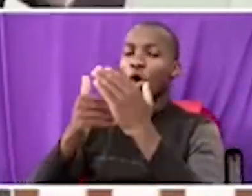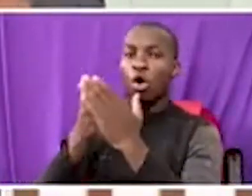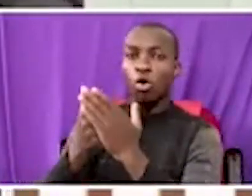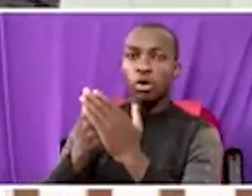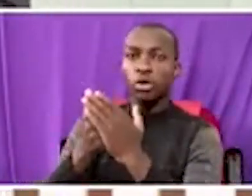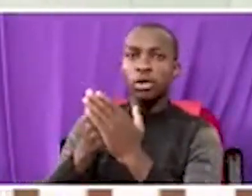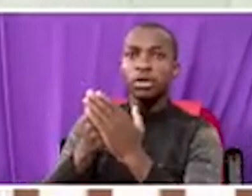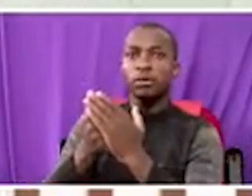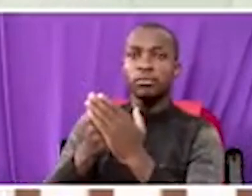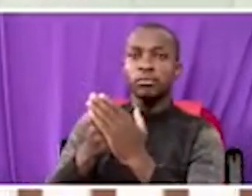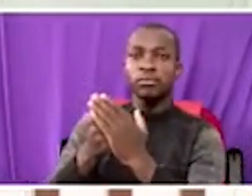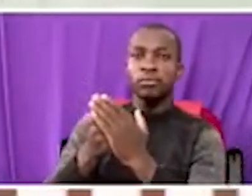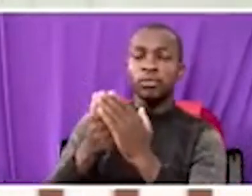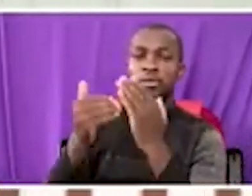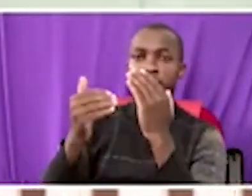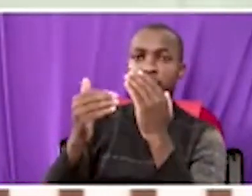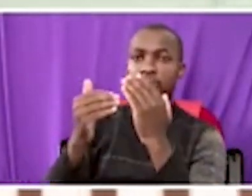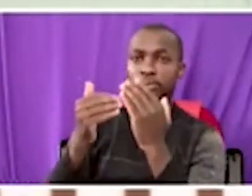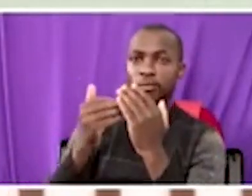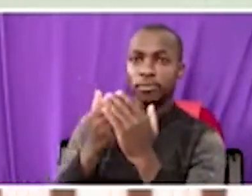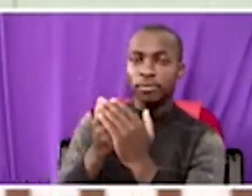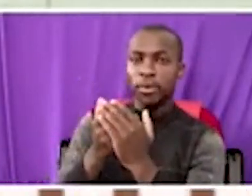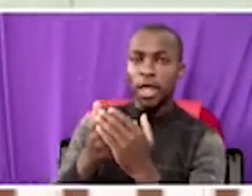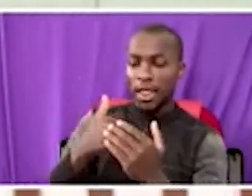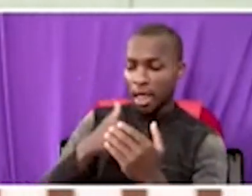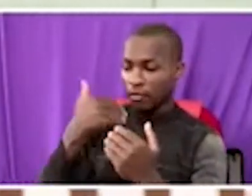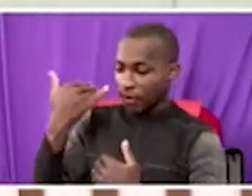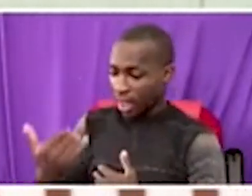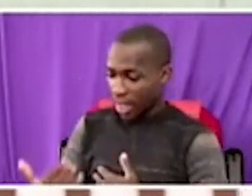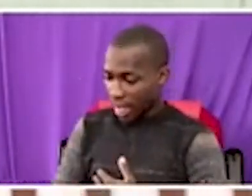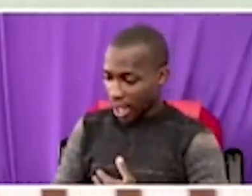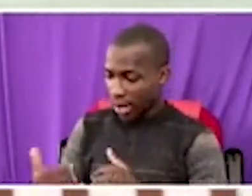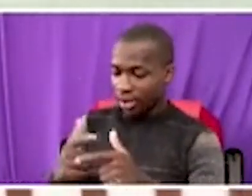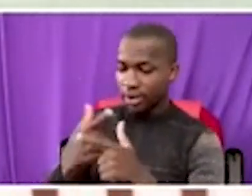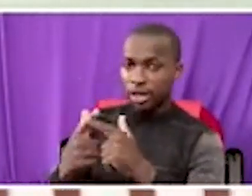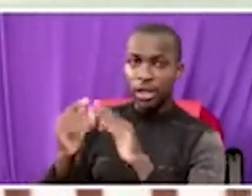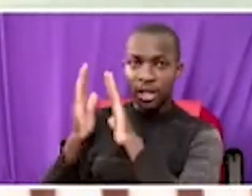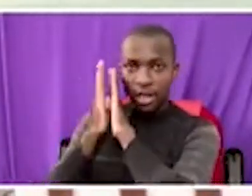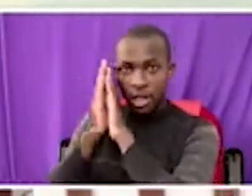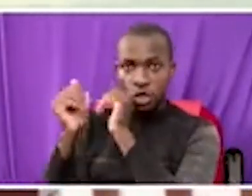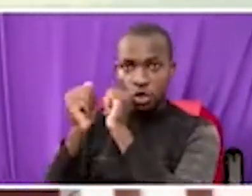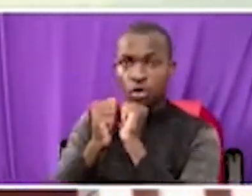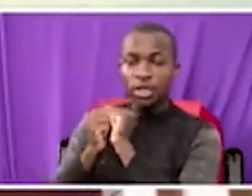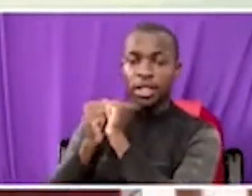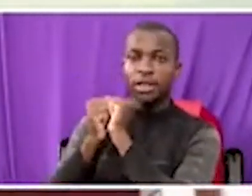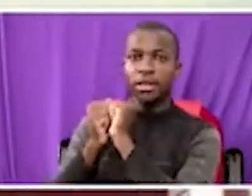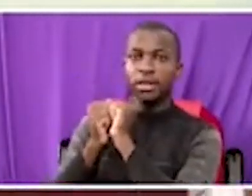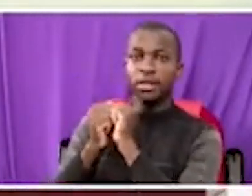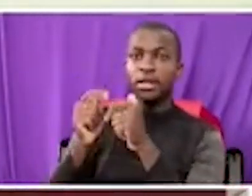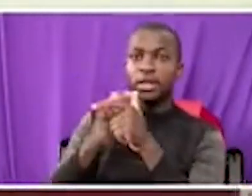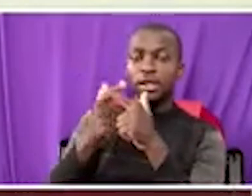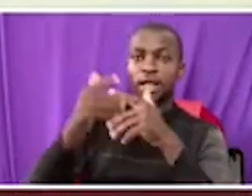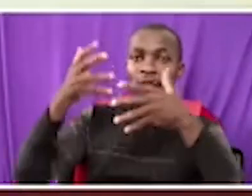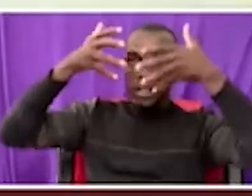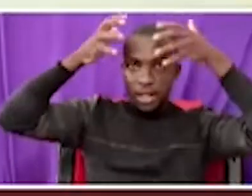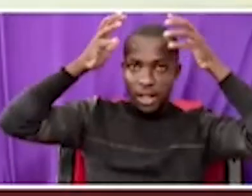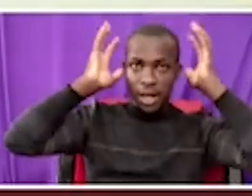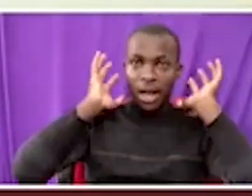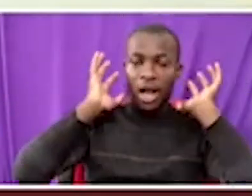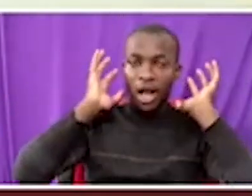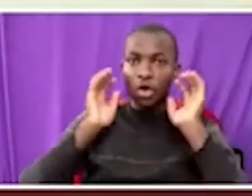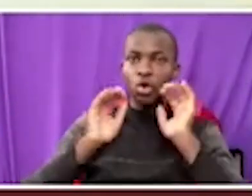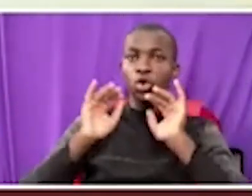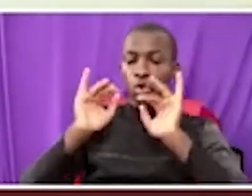will feed with the bear. Their young ones will lie down together, the Bible says. And the lion will